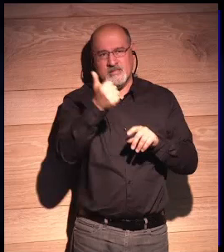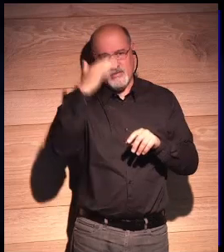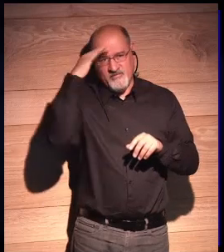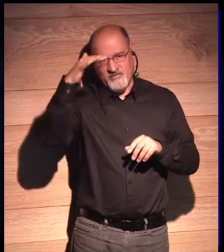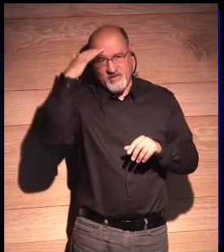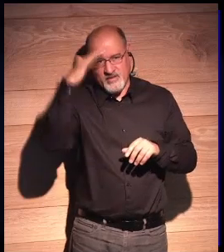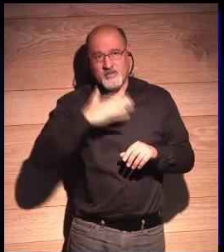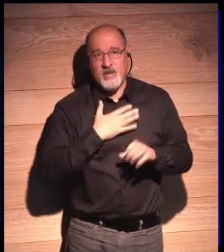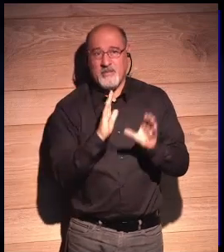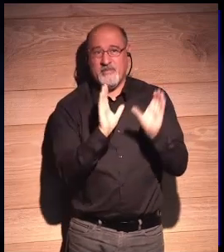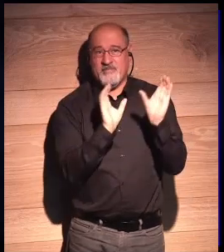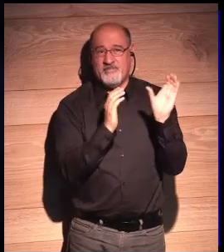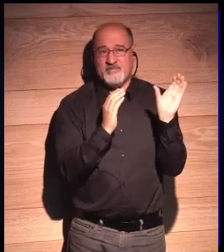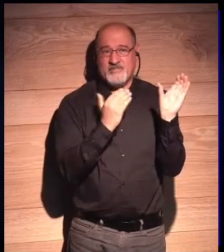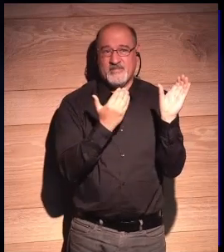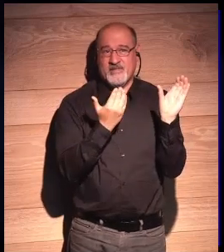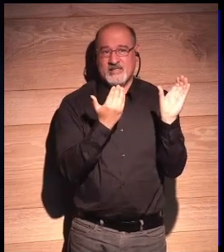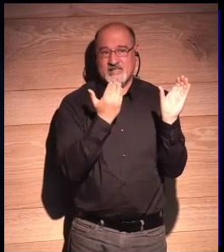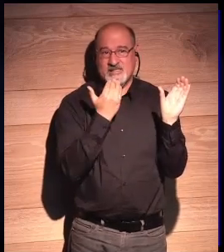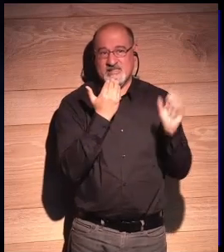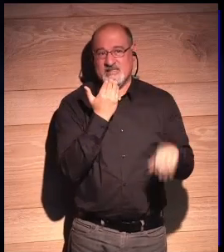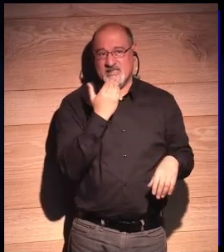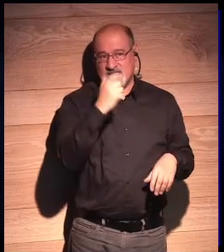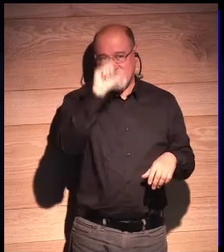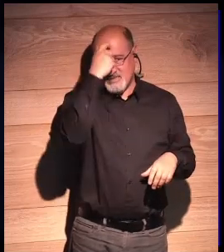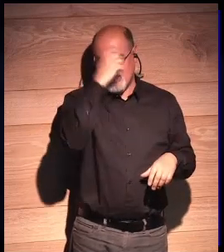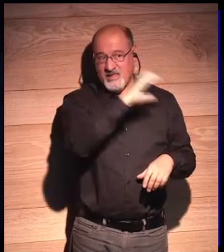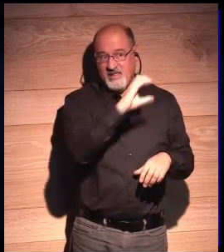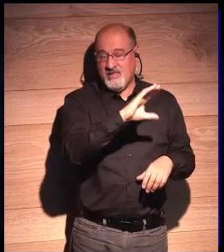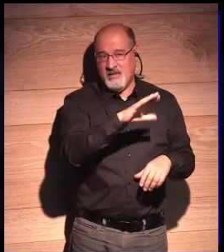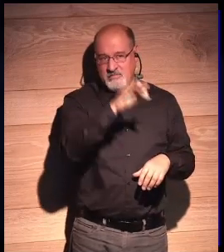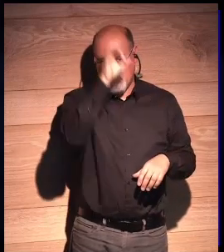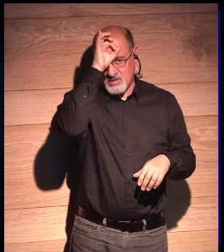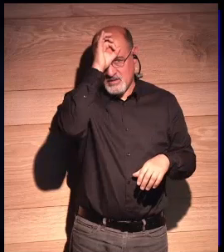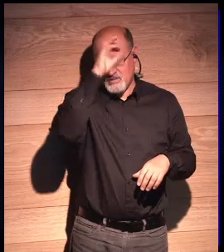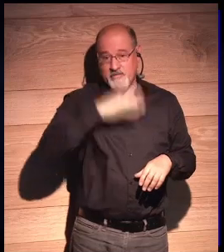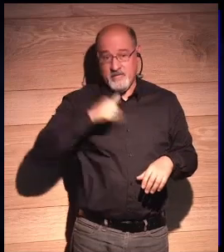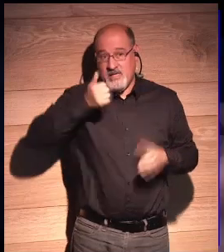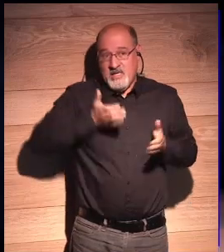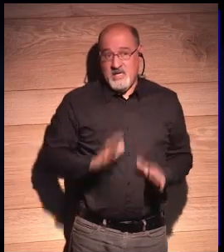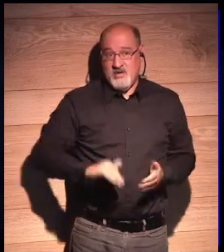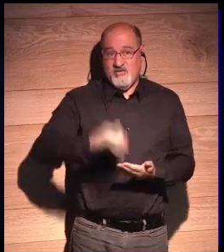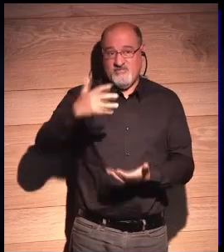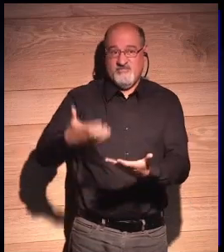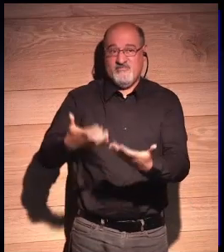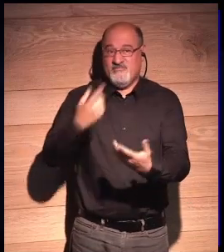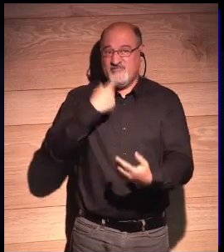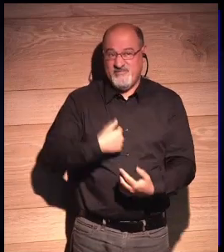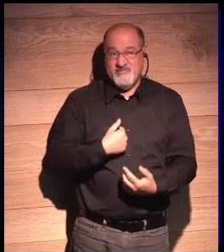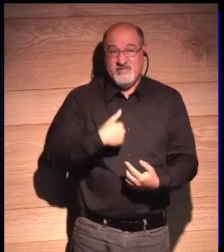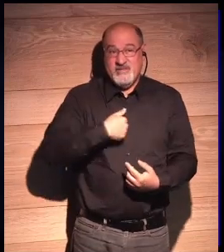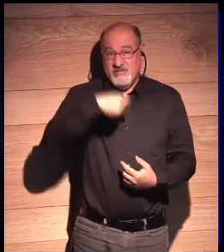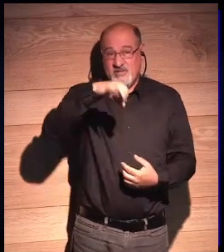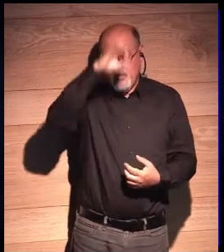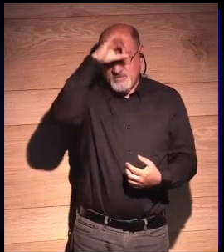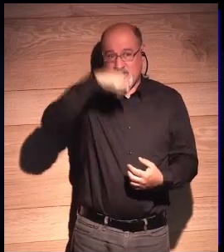know nothing. Yeah. I can't understand the most basic, like why does water boil? It's